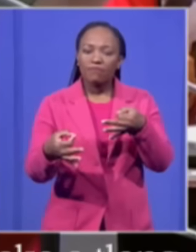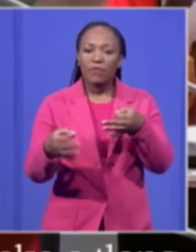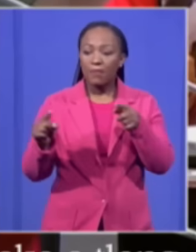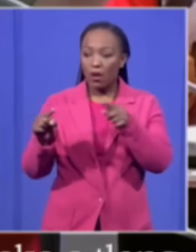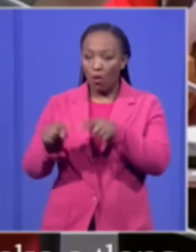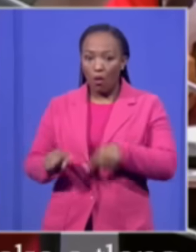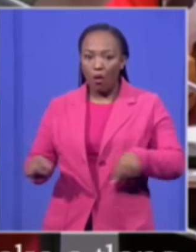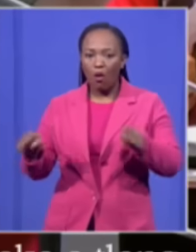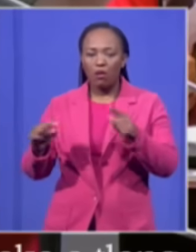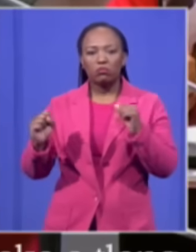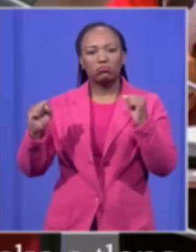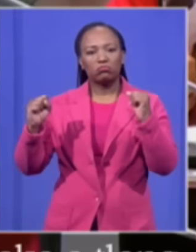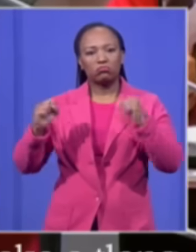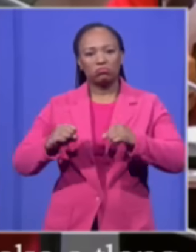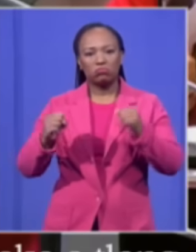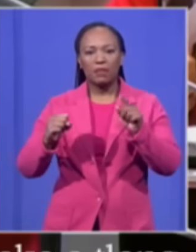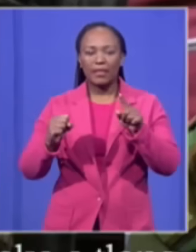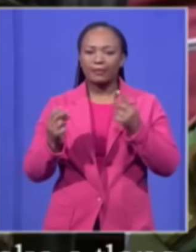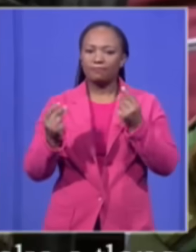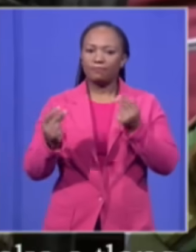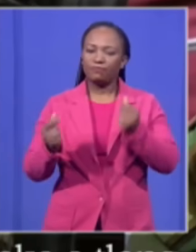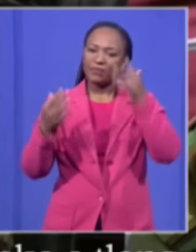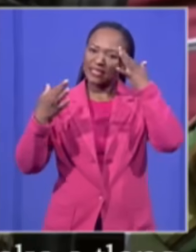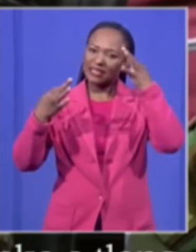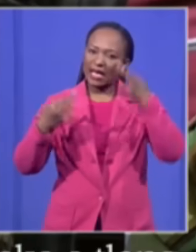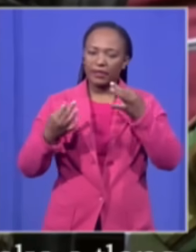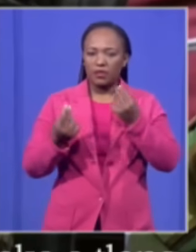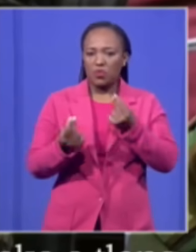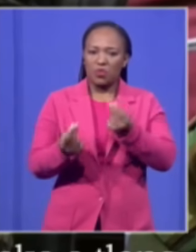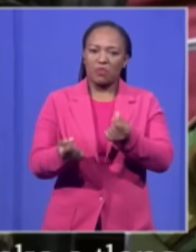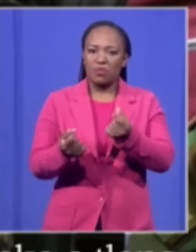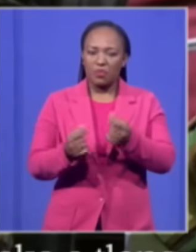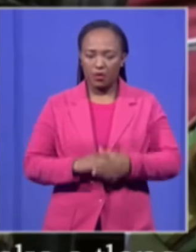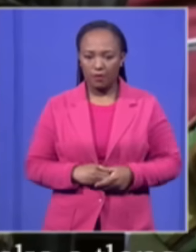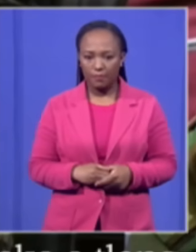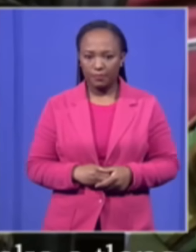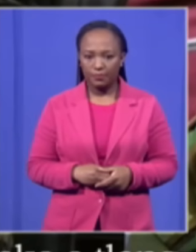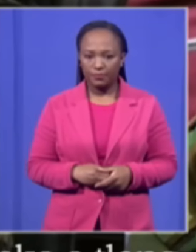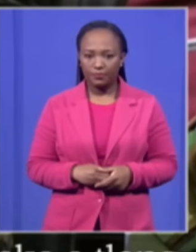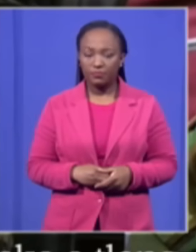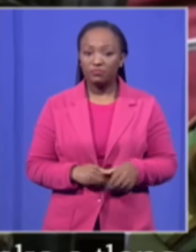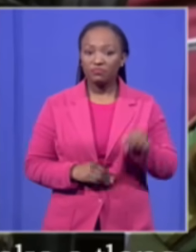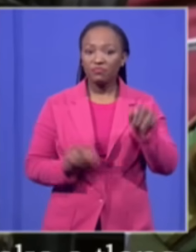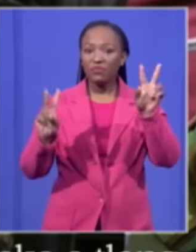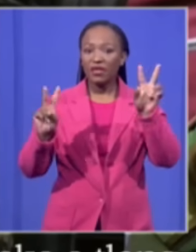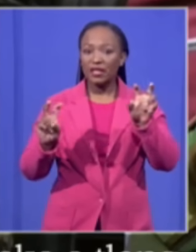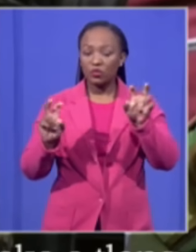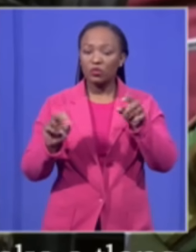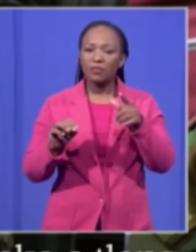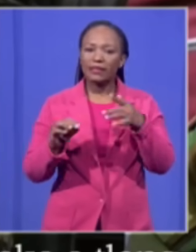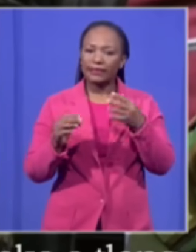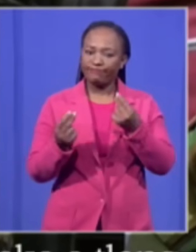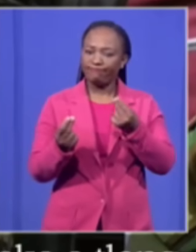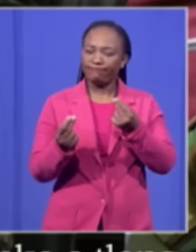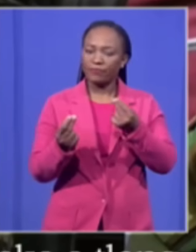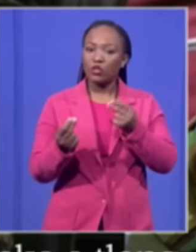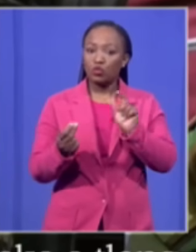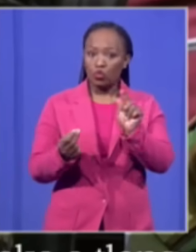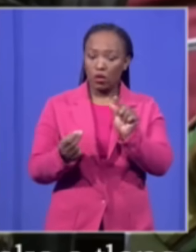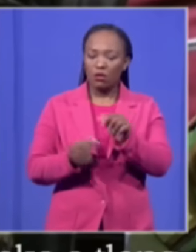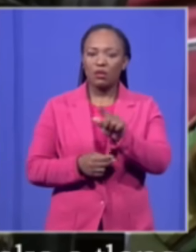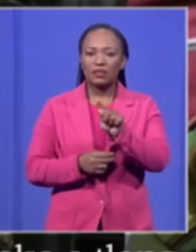o tlhoka go tsibogelwa ka bonako. We shall ventilate these matters and adopt the terms of reference as soon as